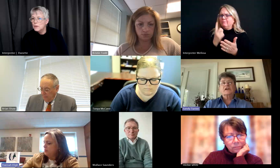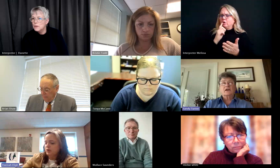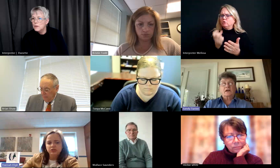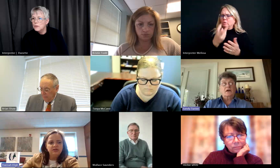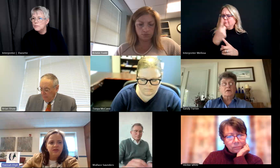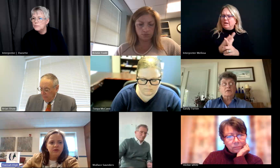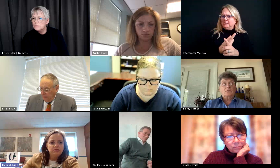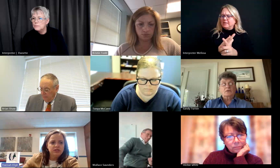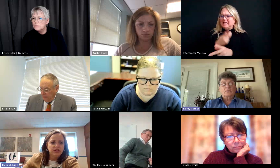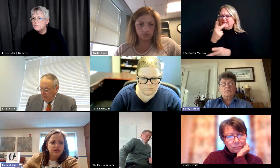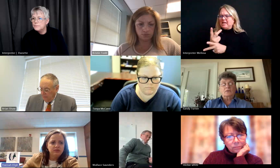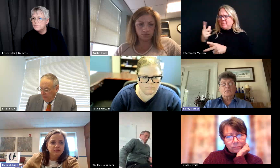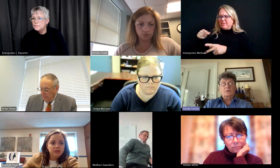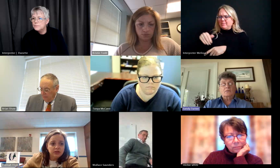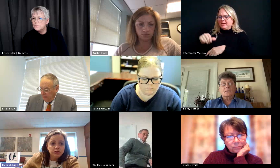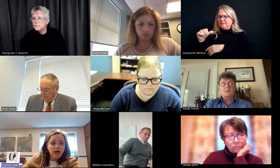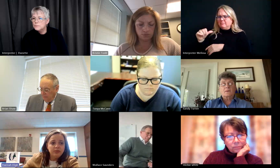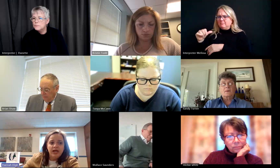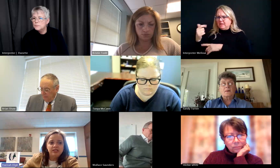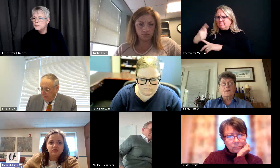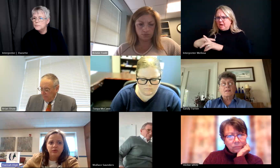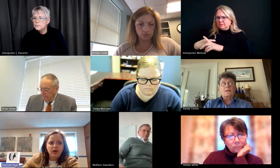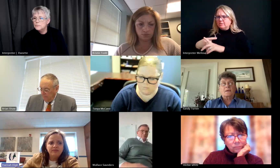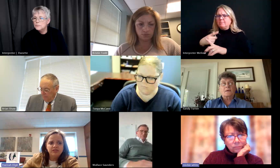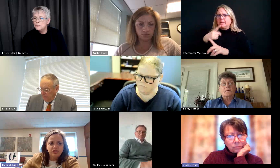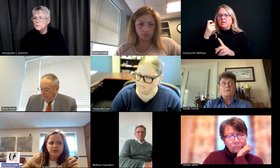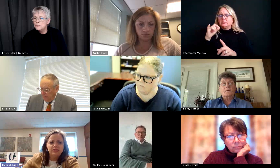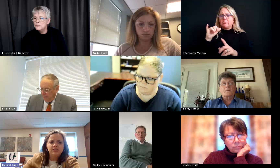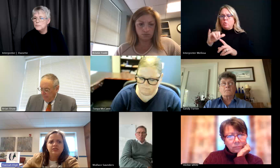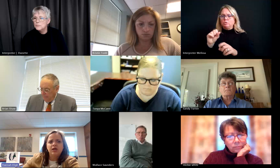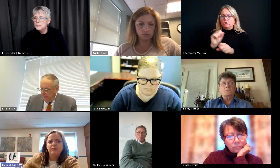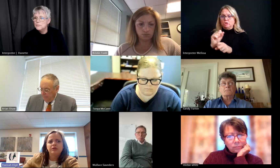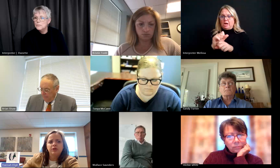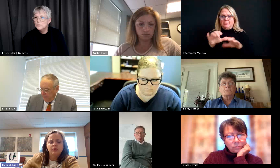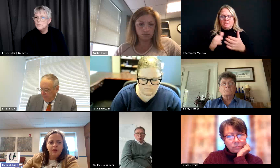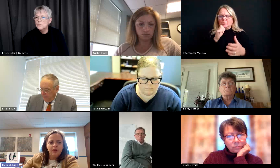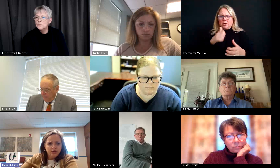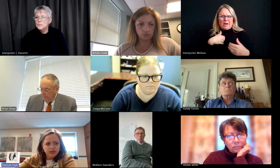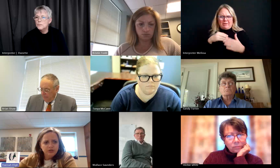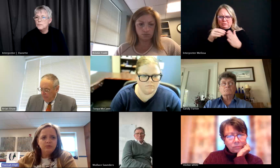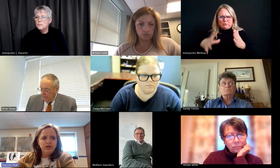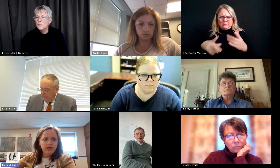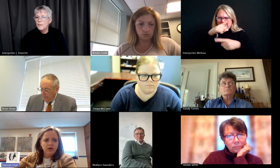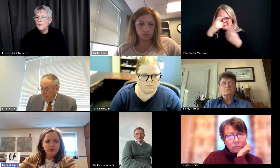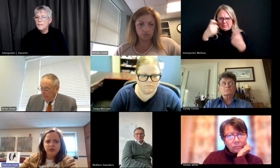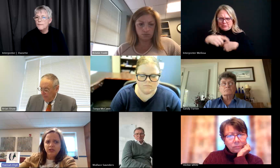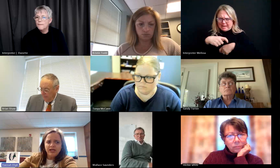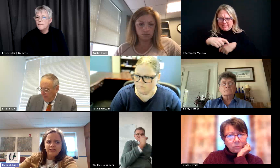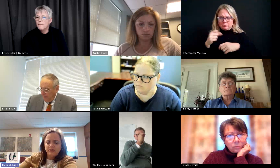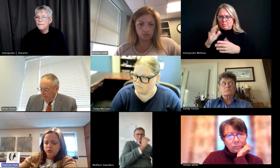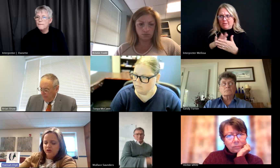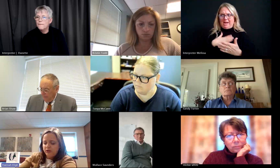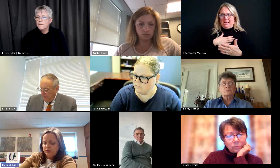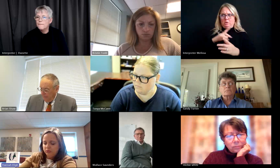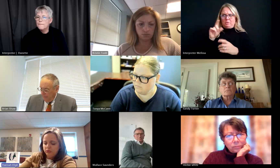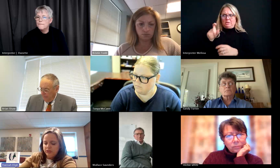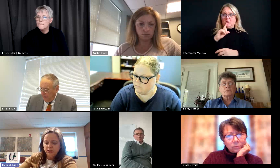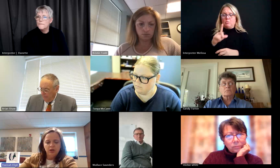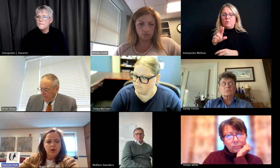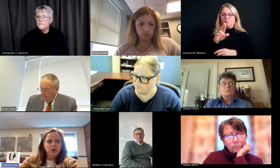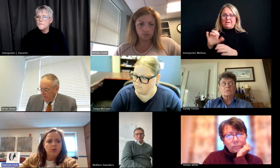Because most of those job classes, we don't have students in the summer, so my question would be, are we reclassing them